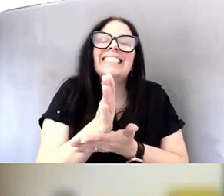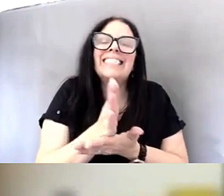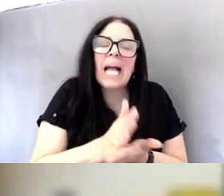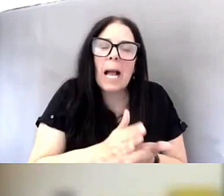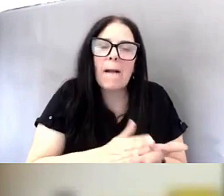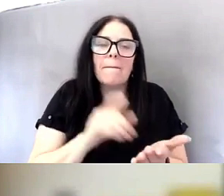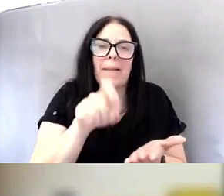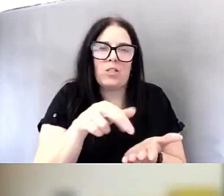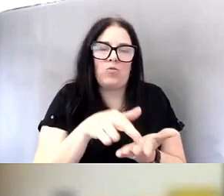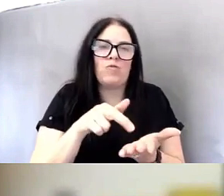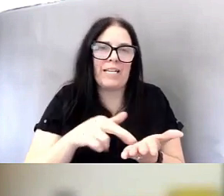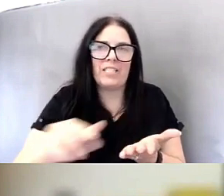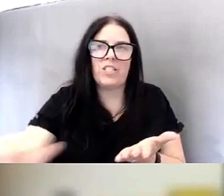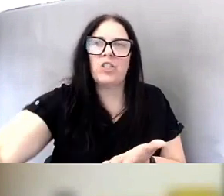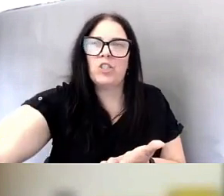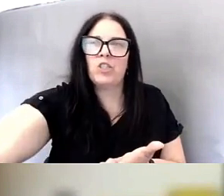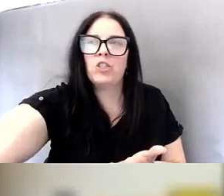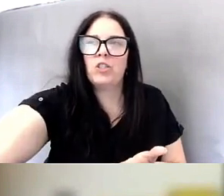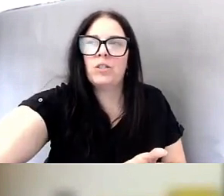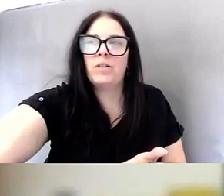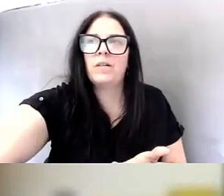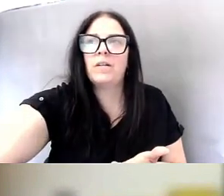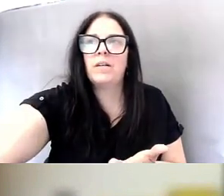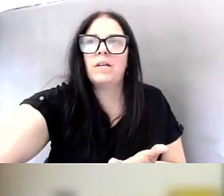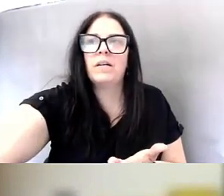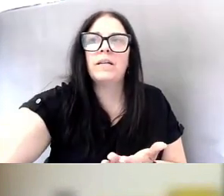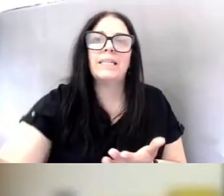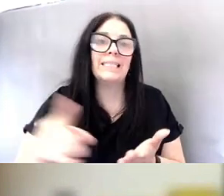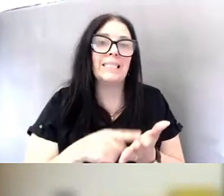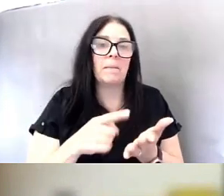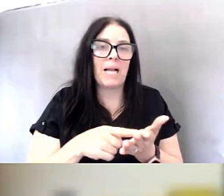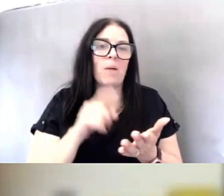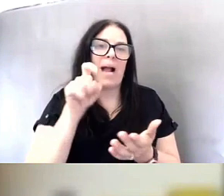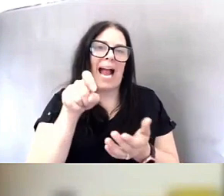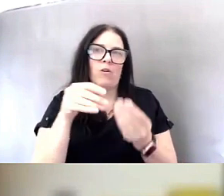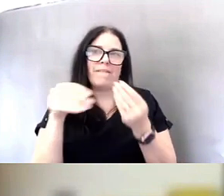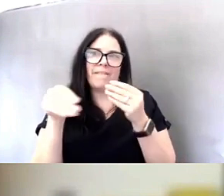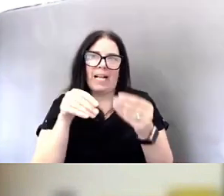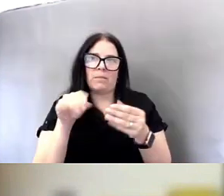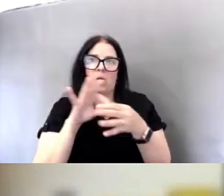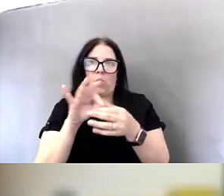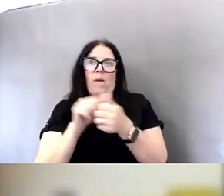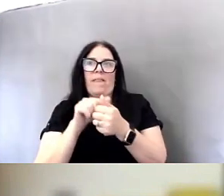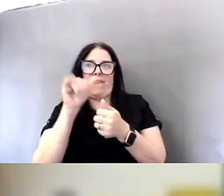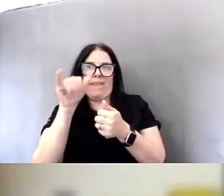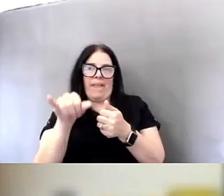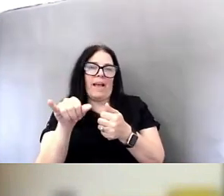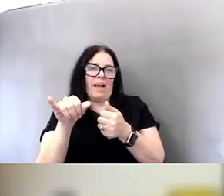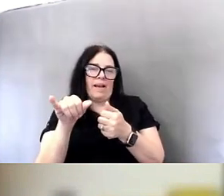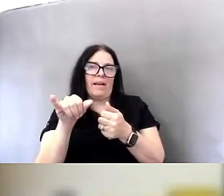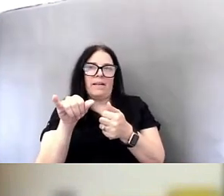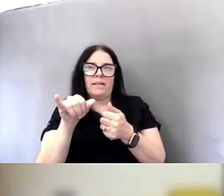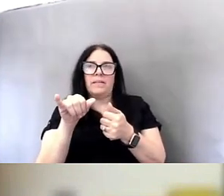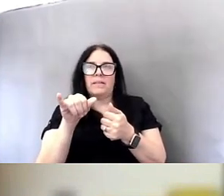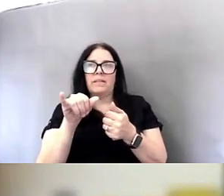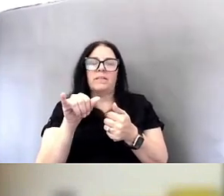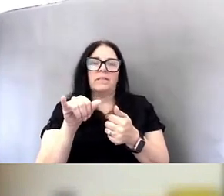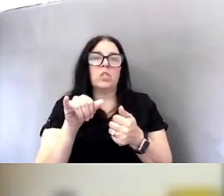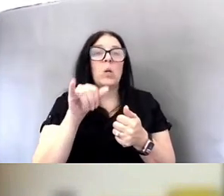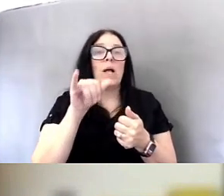get the really good stuff, we had to be a little flexible on those access criteria. So the other part